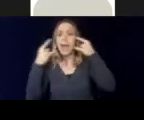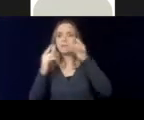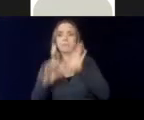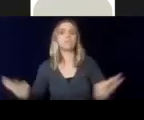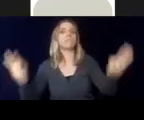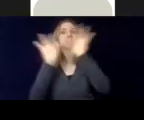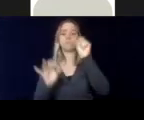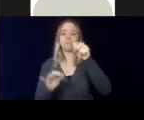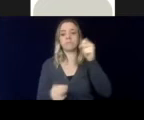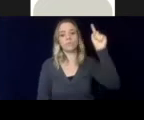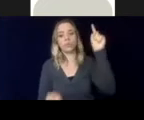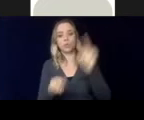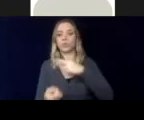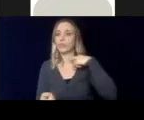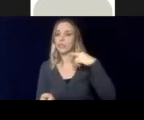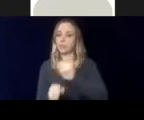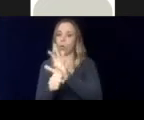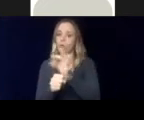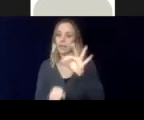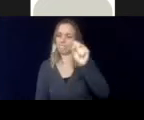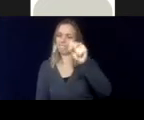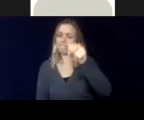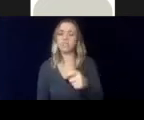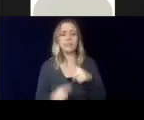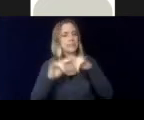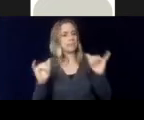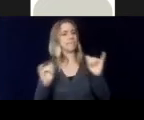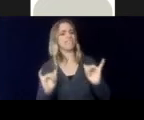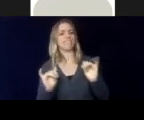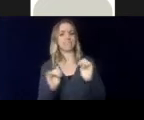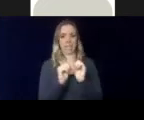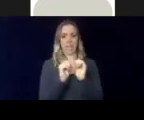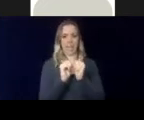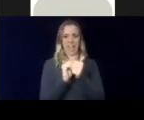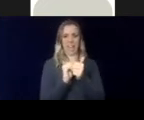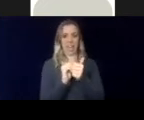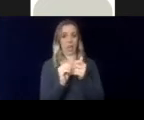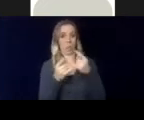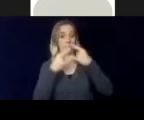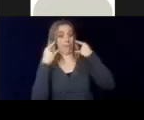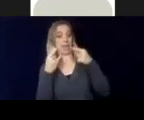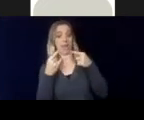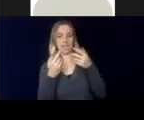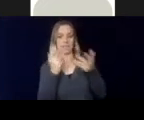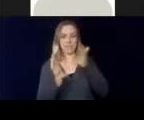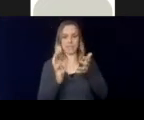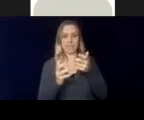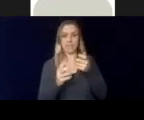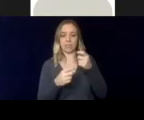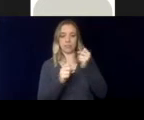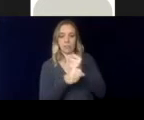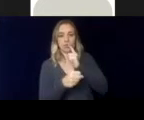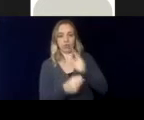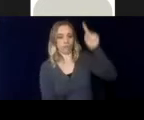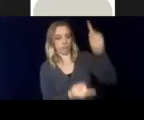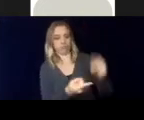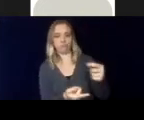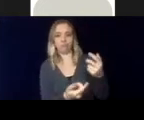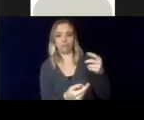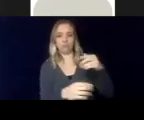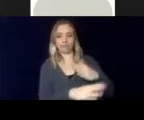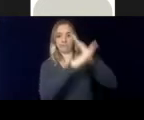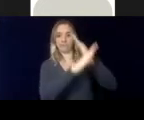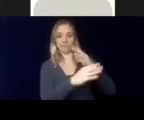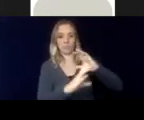COVID-19, but we also need to decide how we can mitigate many of these added on barriers or issues. So I wanted to talk